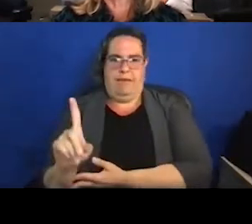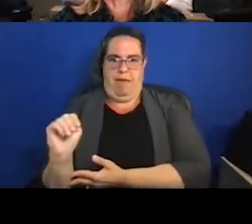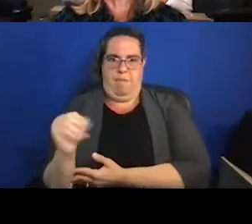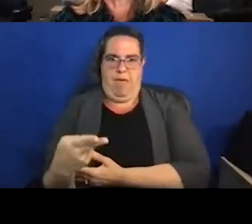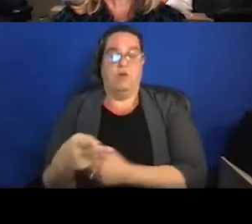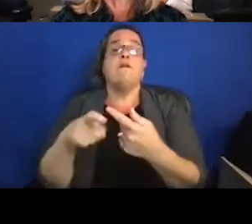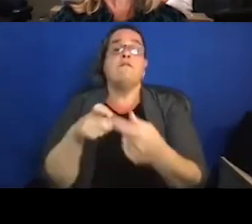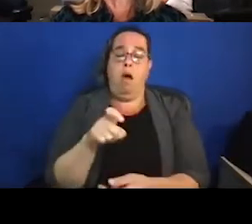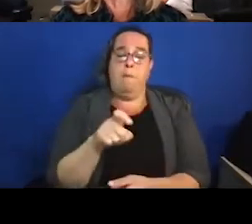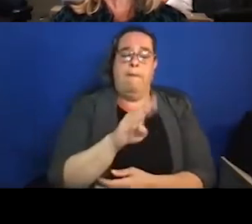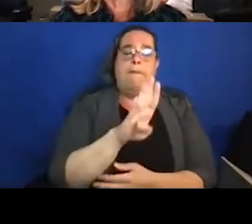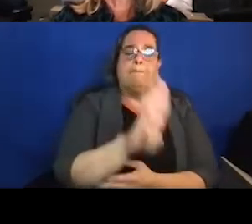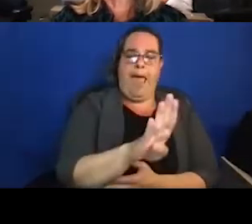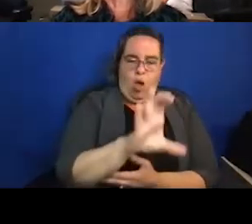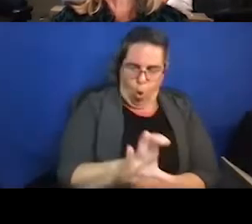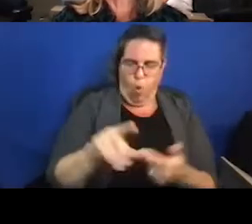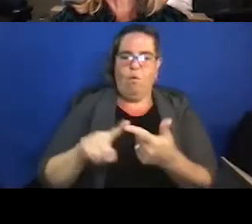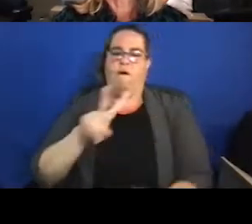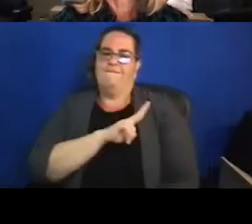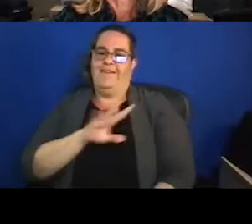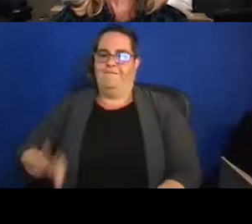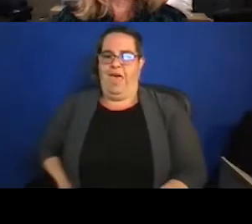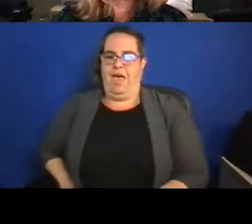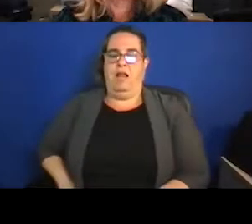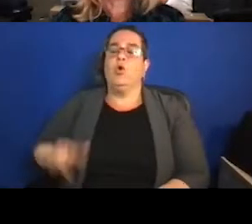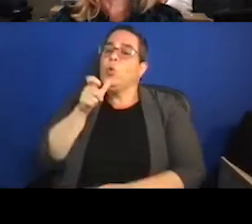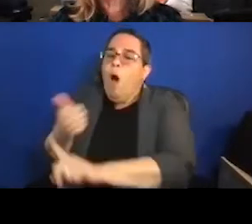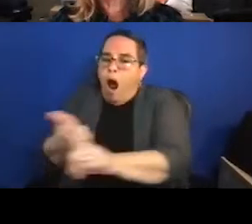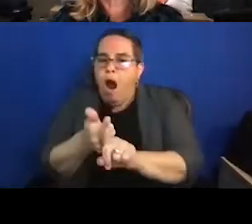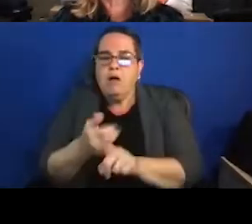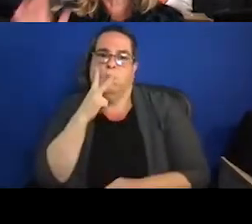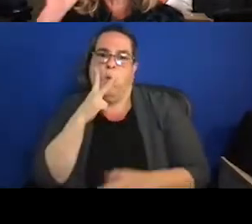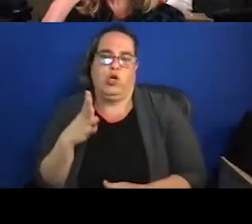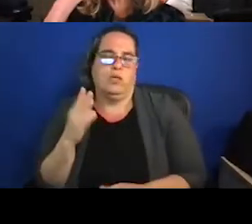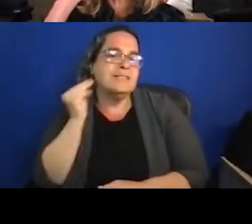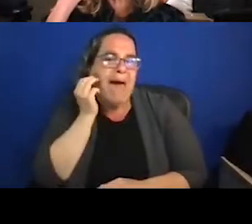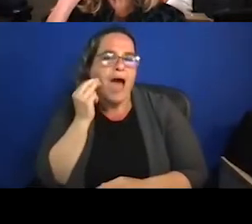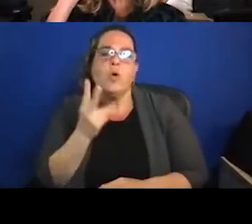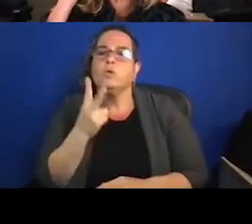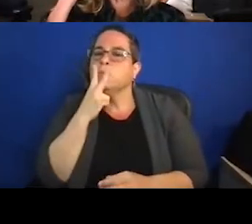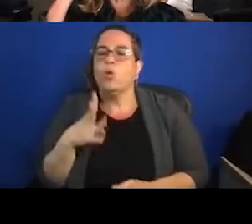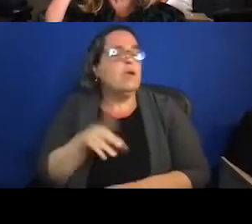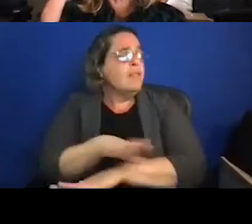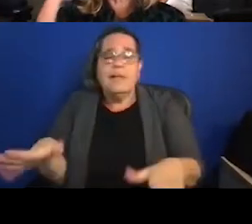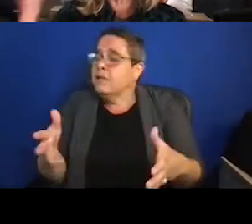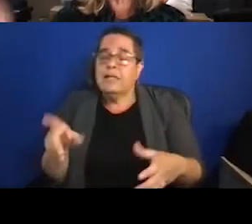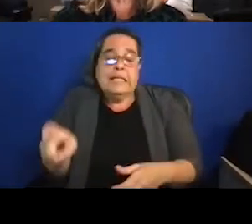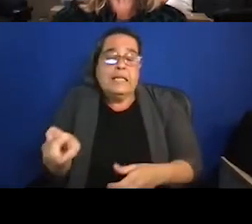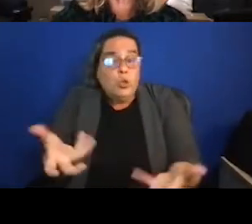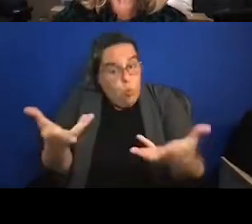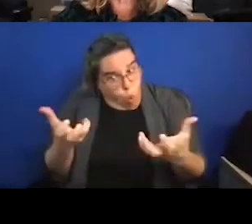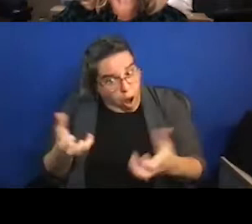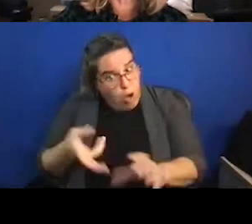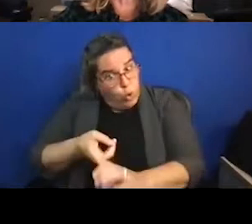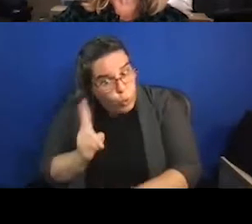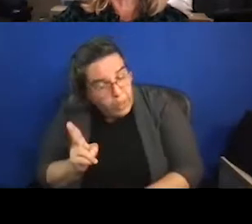So we identified almost 1,500 people who received CBFS services through